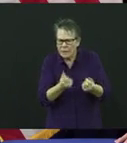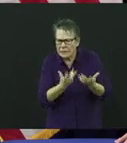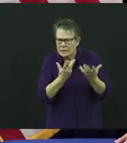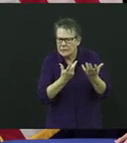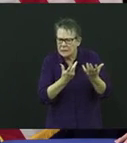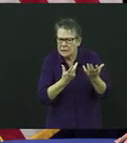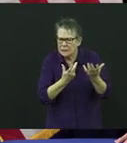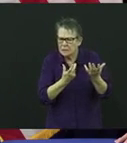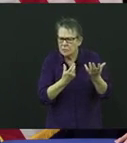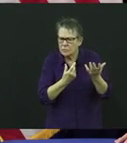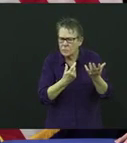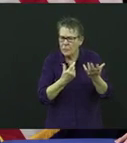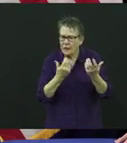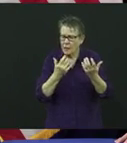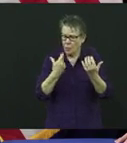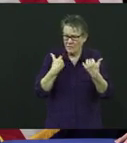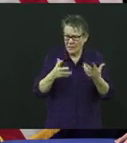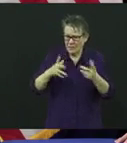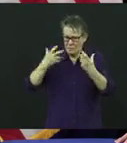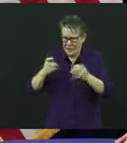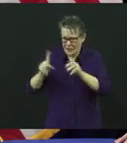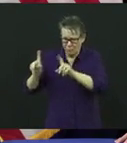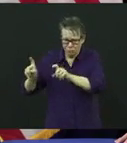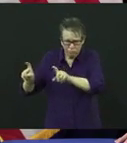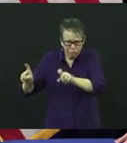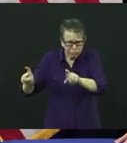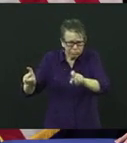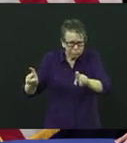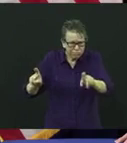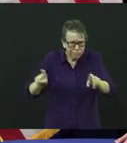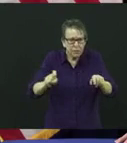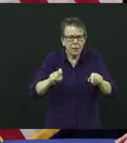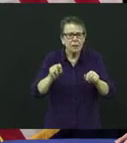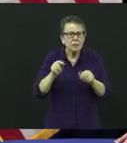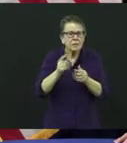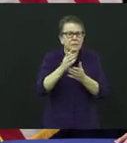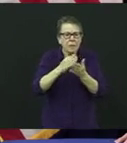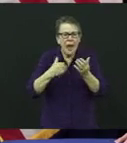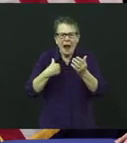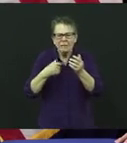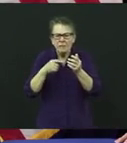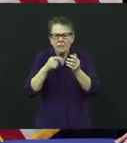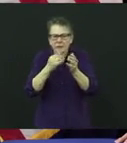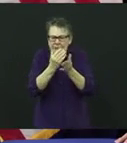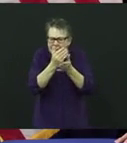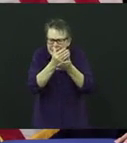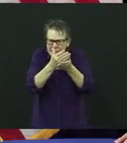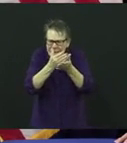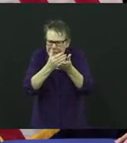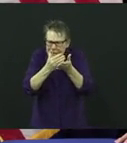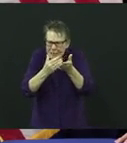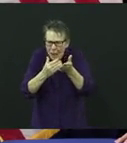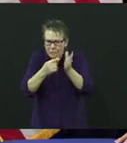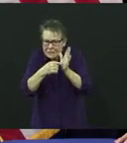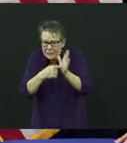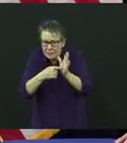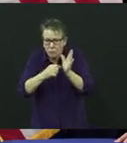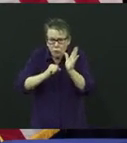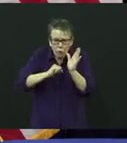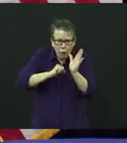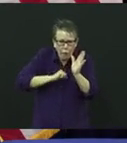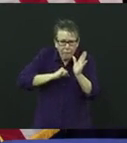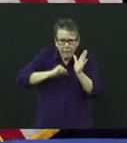tested are symptomatic, right? So that's what we've been preaching. Yeah, because that's what we've been following. They're mostly symptomatic.